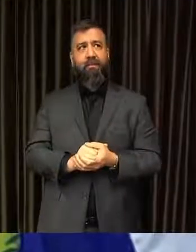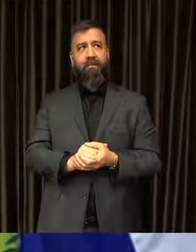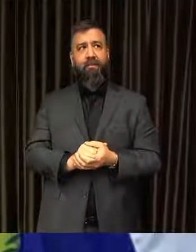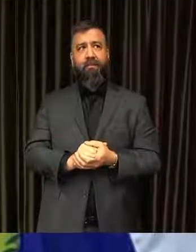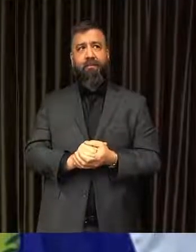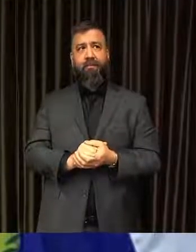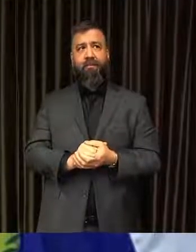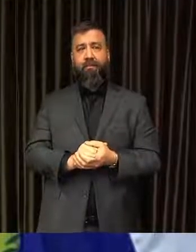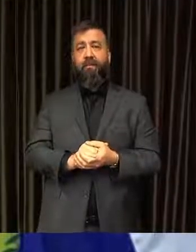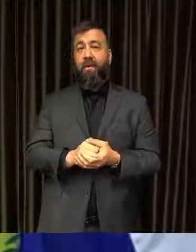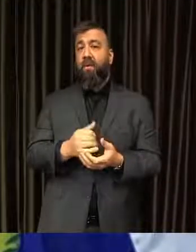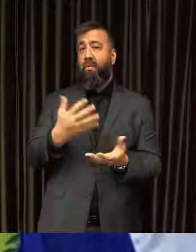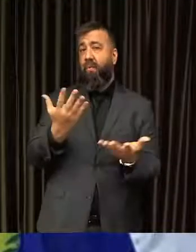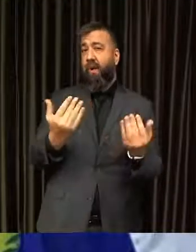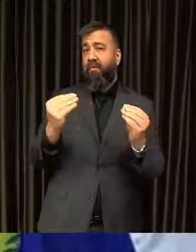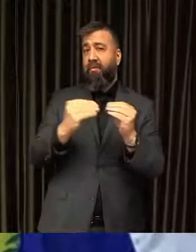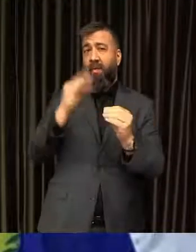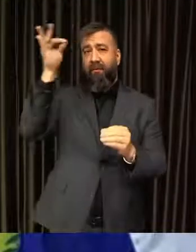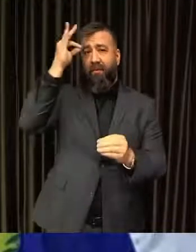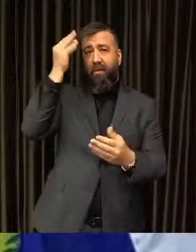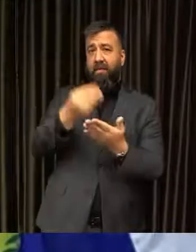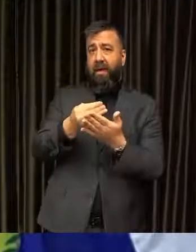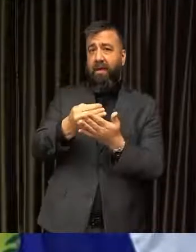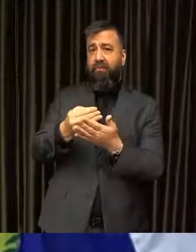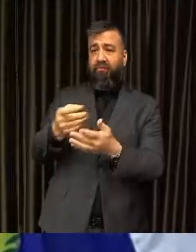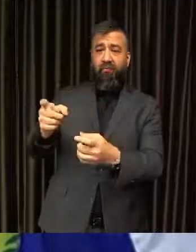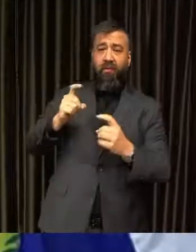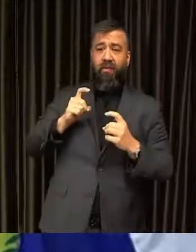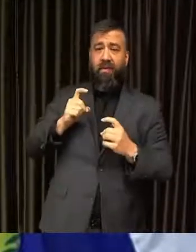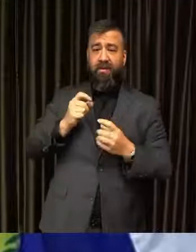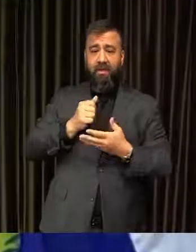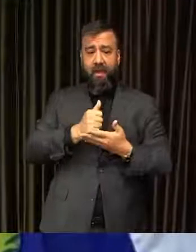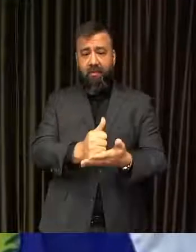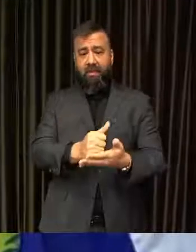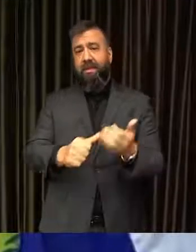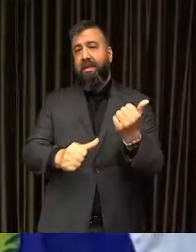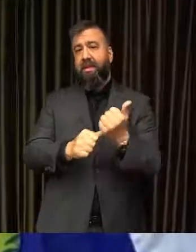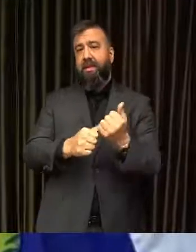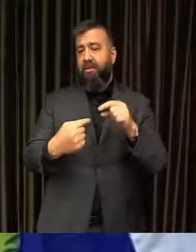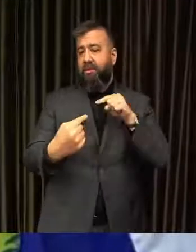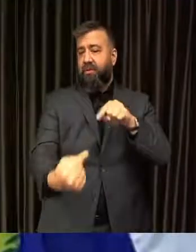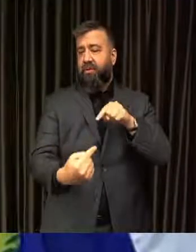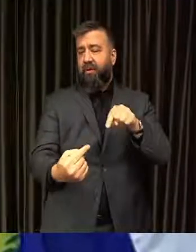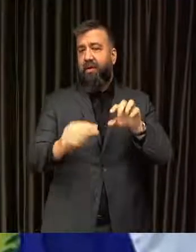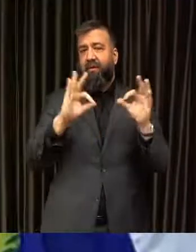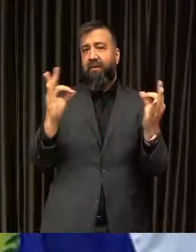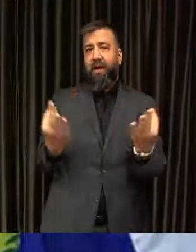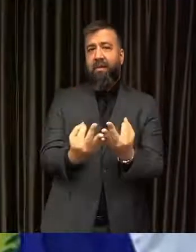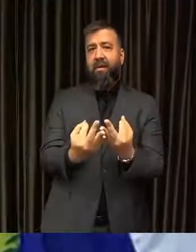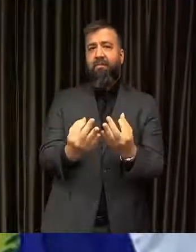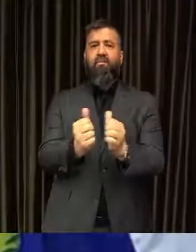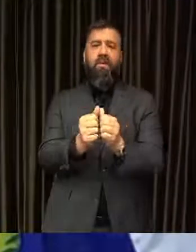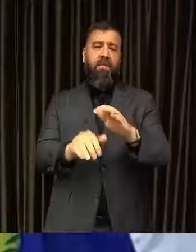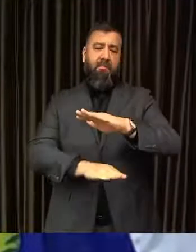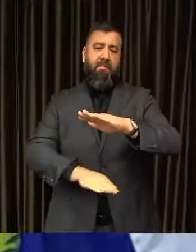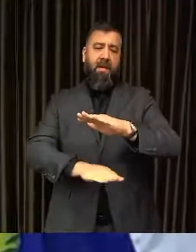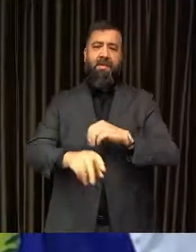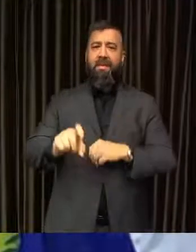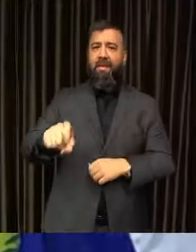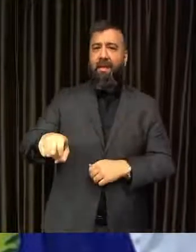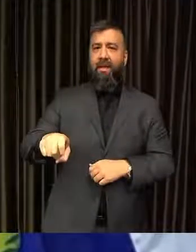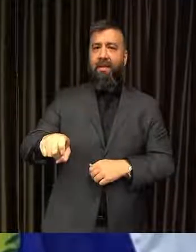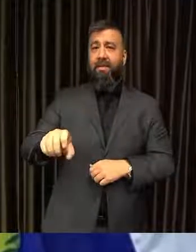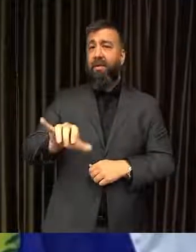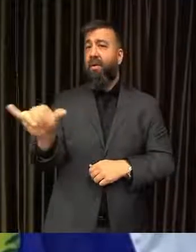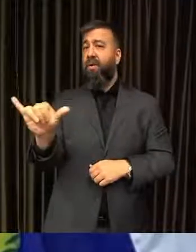the vaccination process. They will help us continue to assist struggling families with basic needs, and they will help us get our economy not only